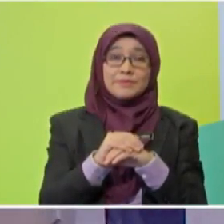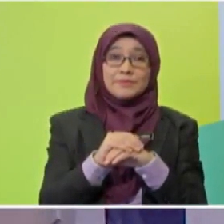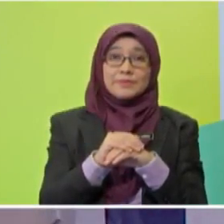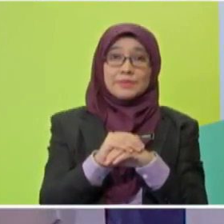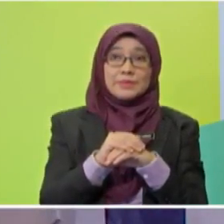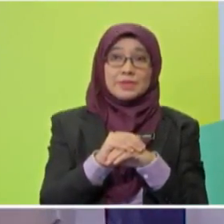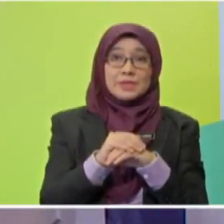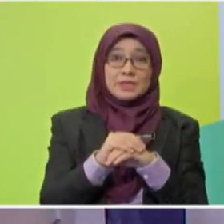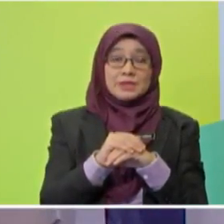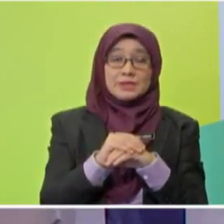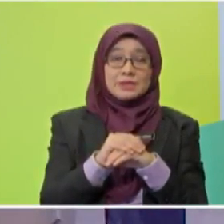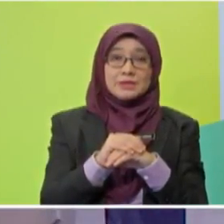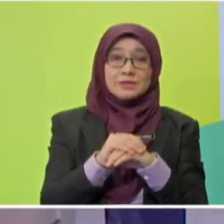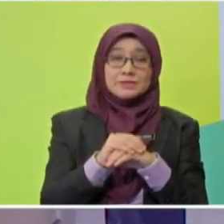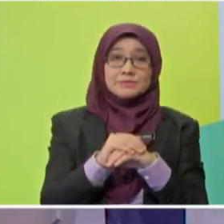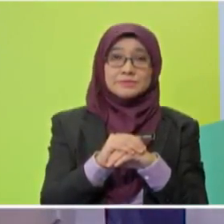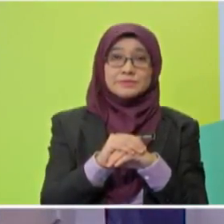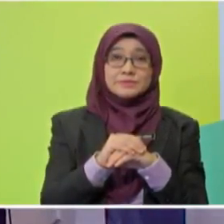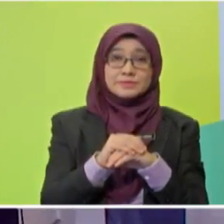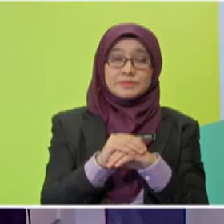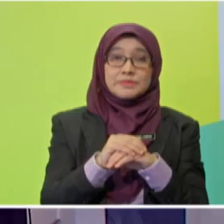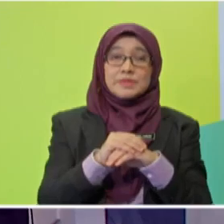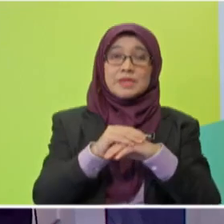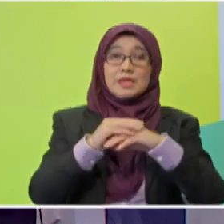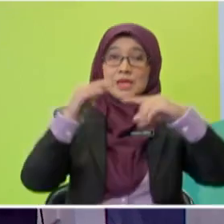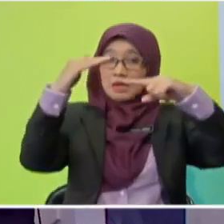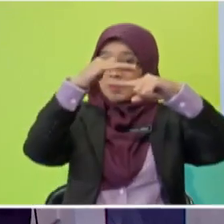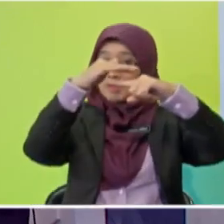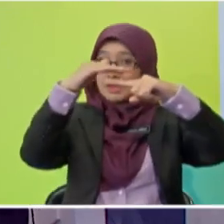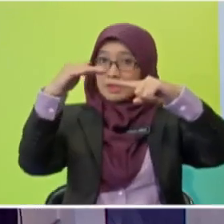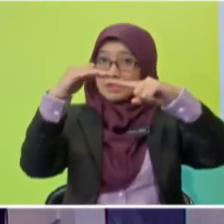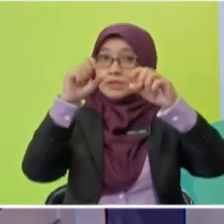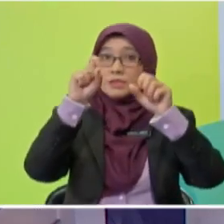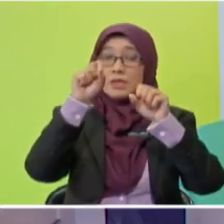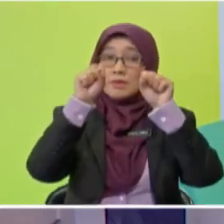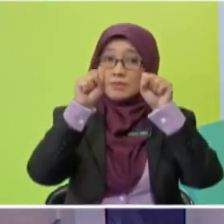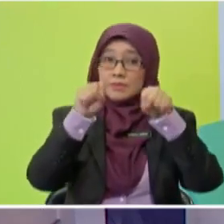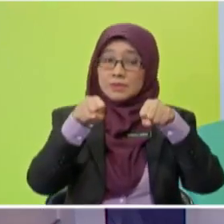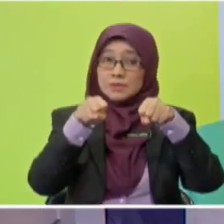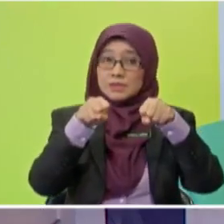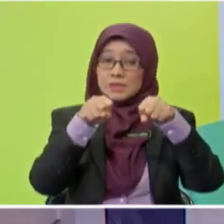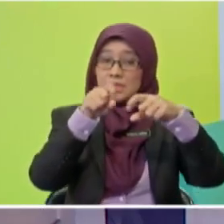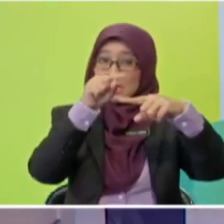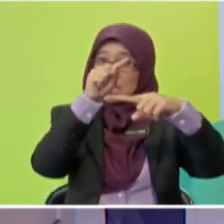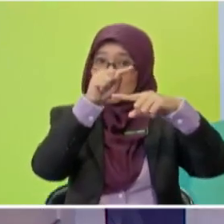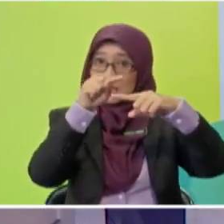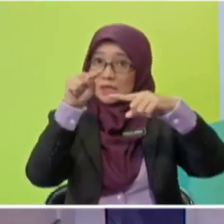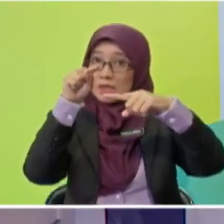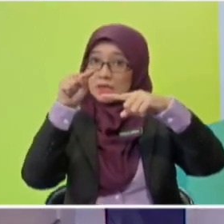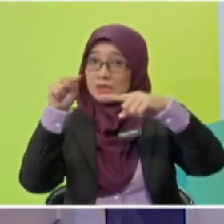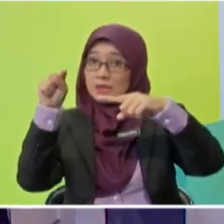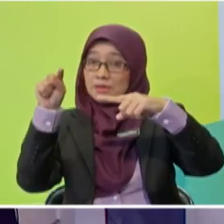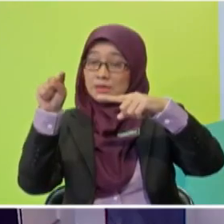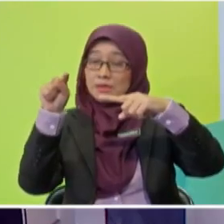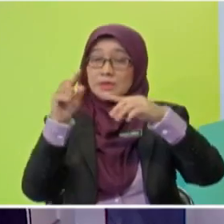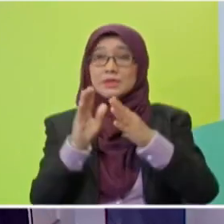the dividend, also you move the decimal exactly. Okay. So here we move 1 place, so here also we move 1 place.